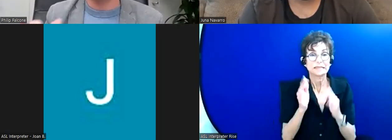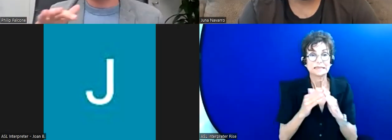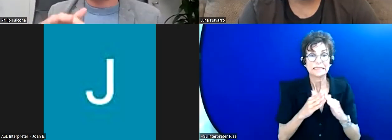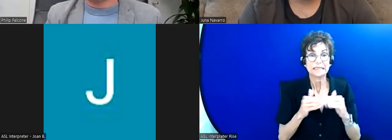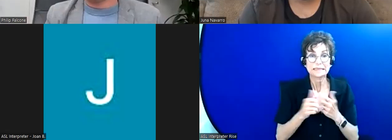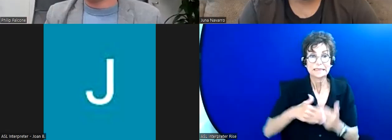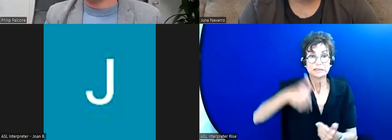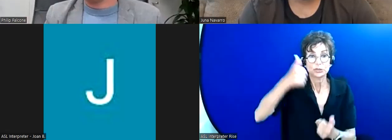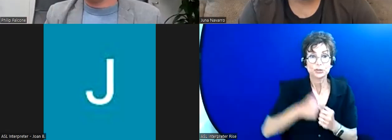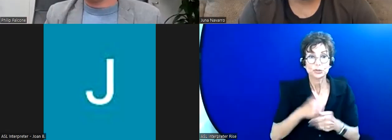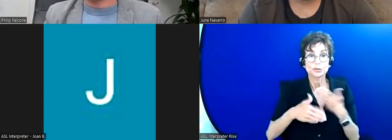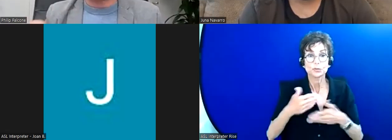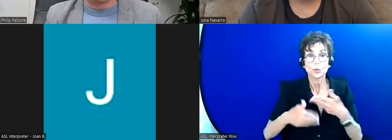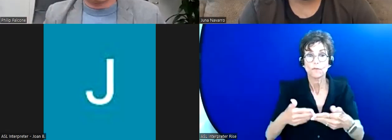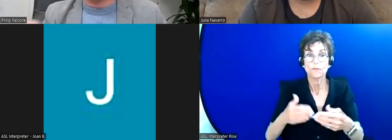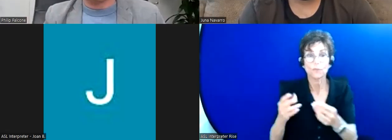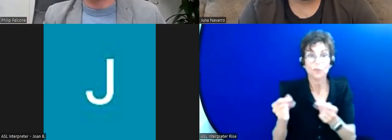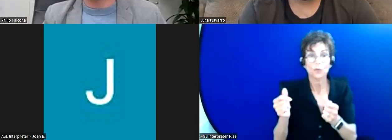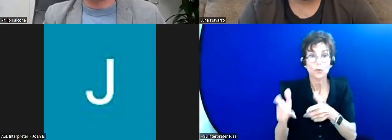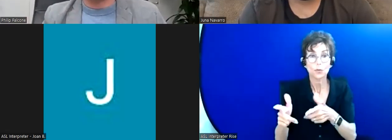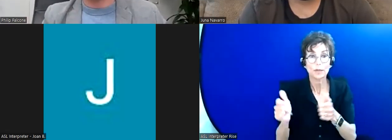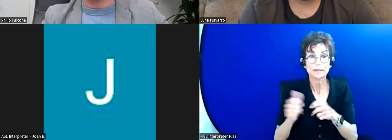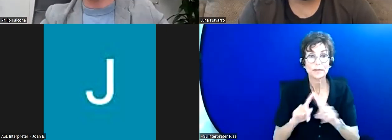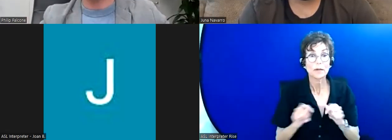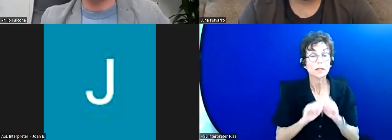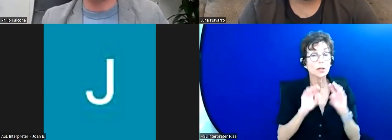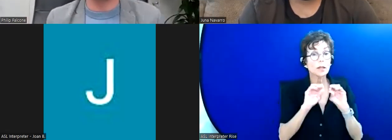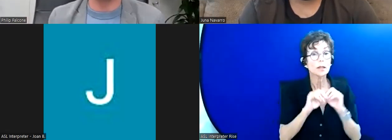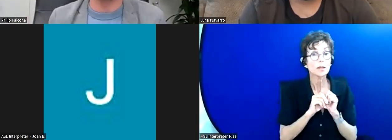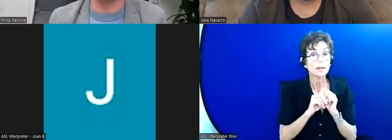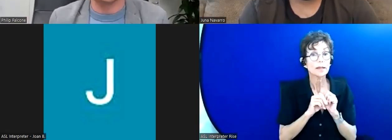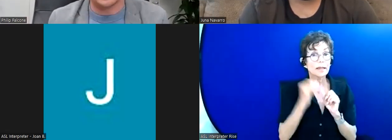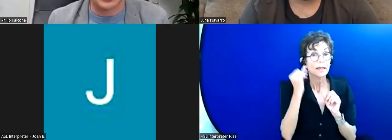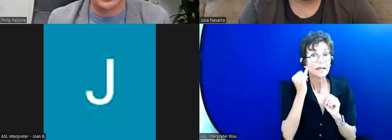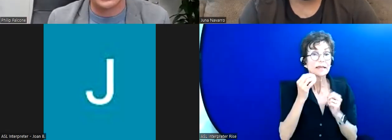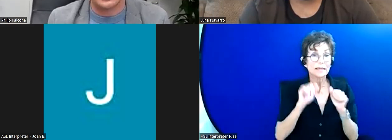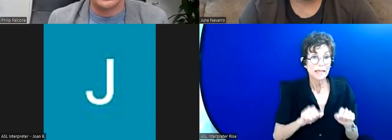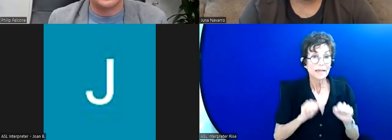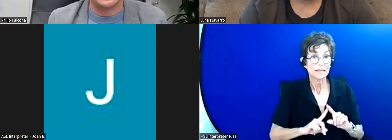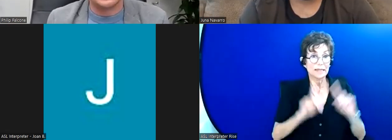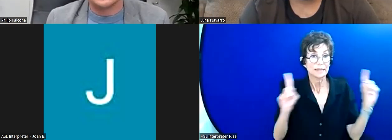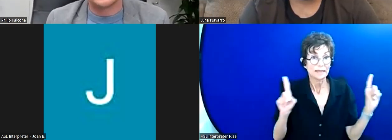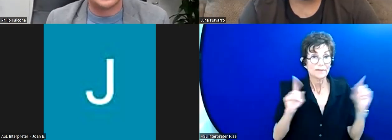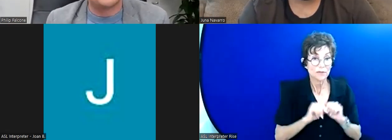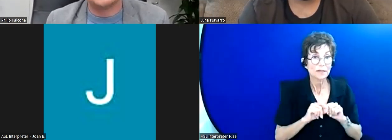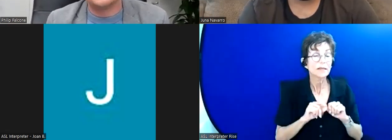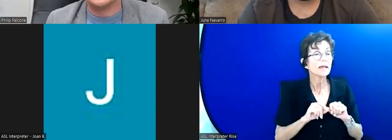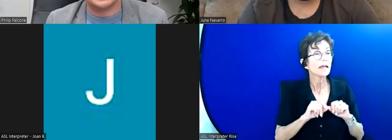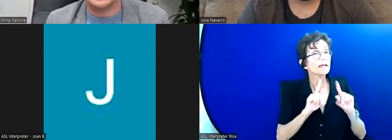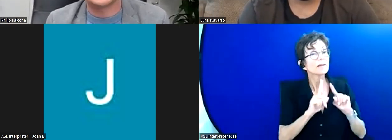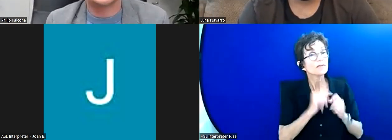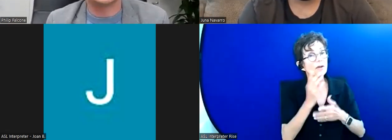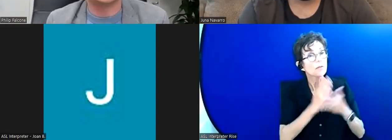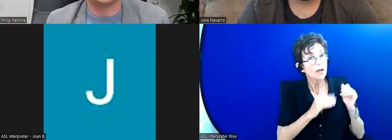the kind of organizational chart within the city and various other departments. But you know, the tip really being